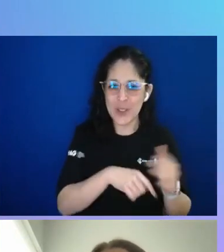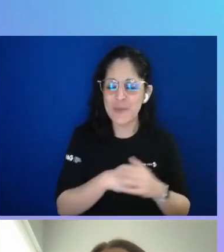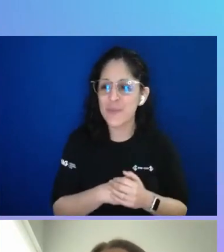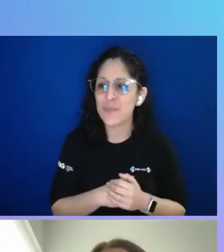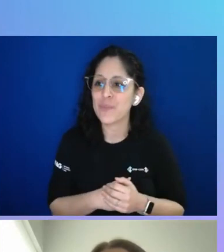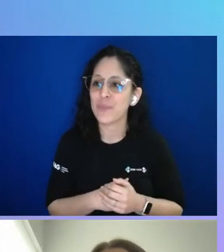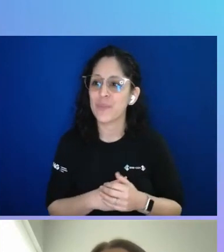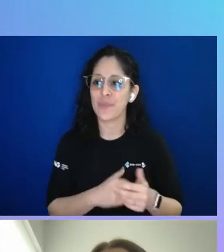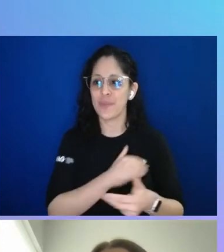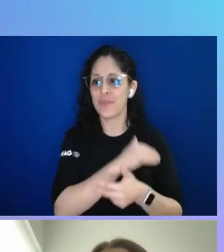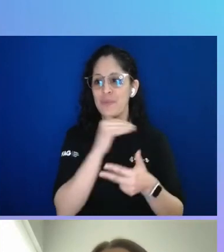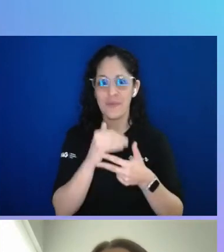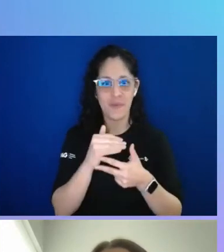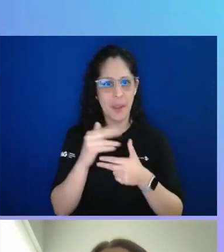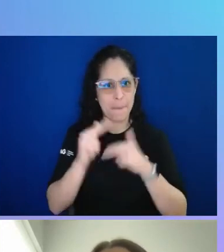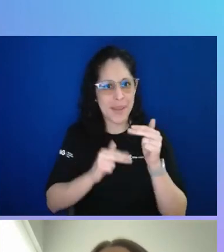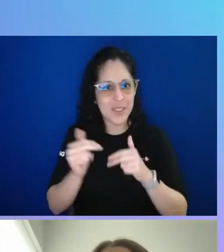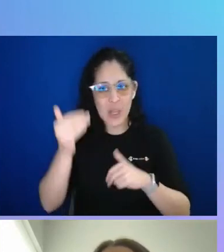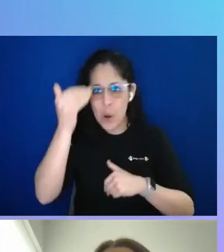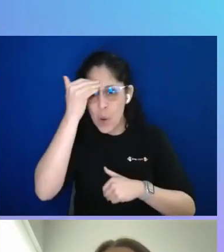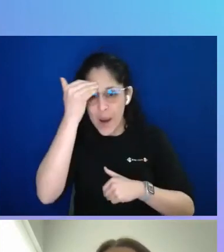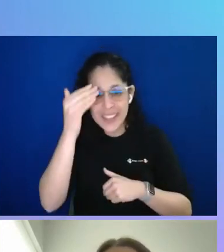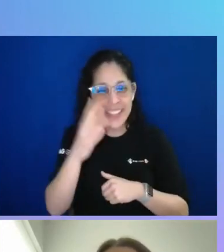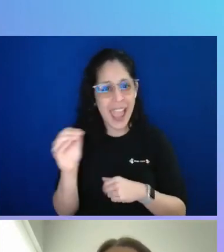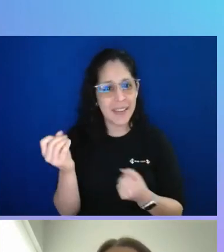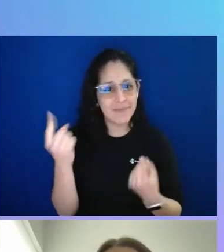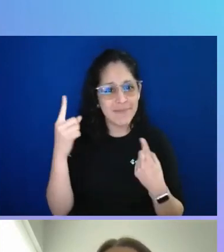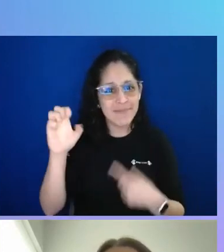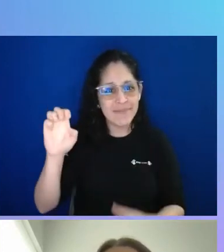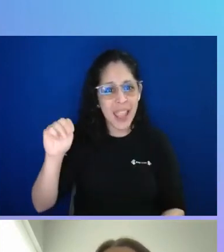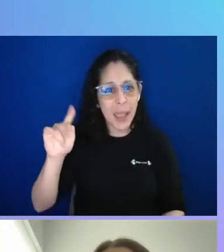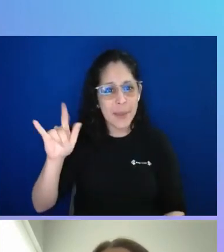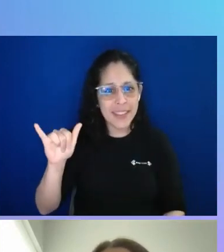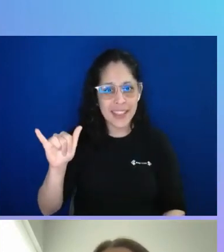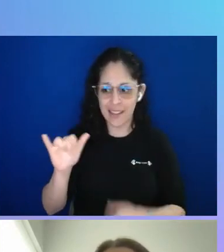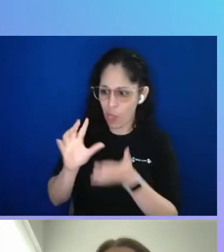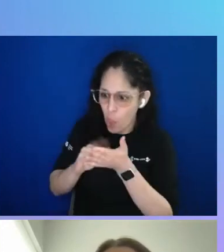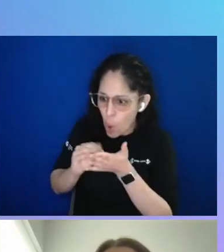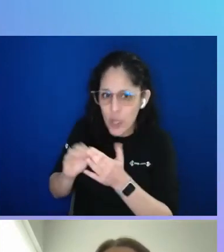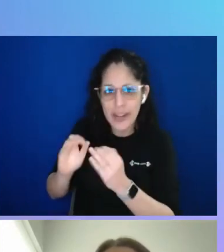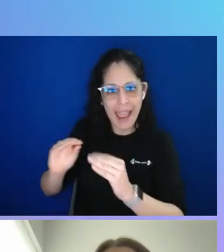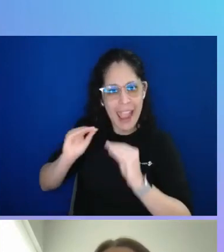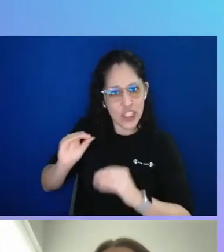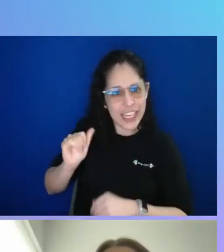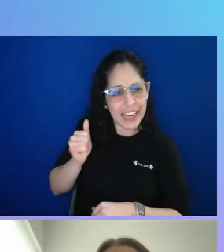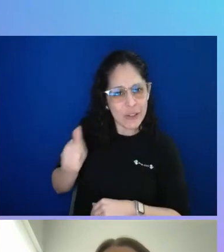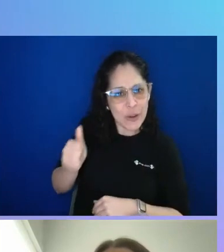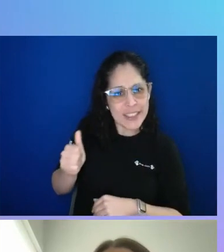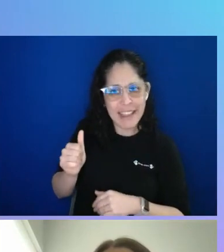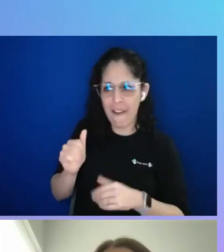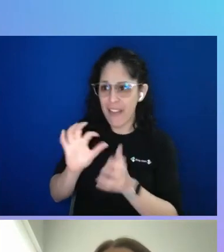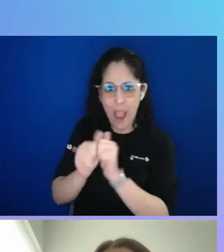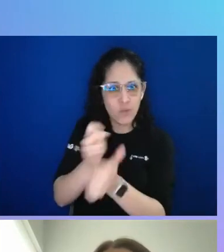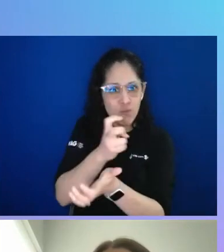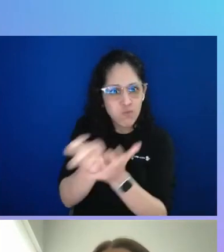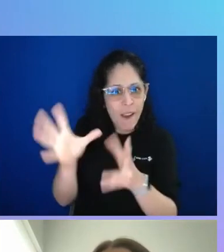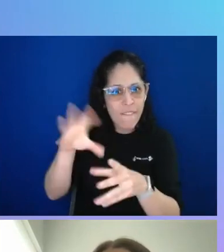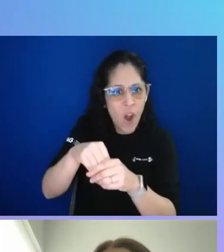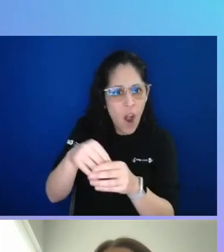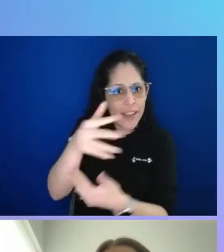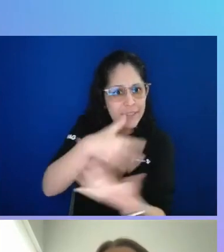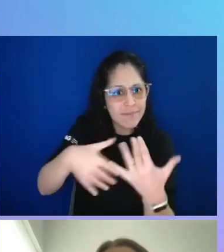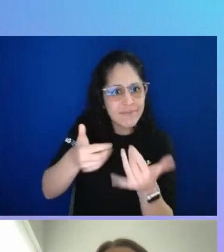Start by building awareness and empathy. Educate yourself and find ways to get involved in the community and interact with those who have a